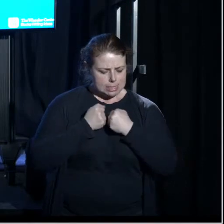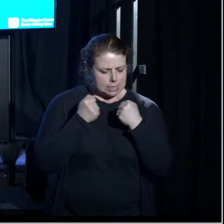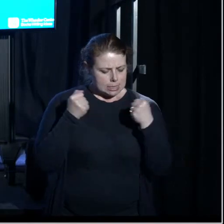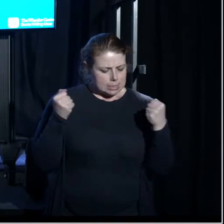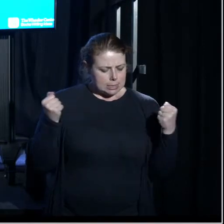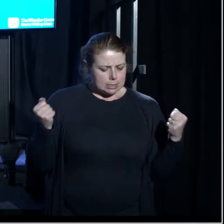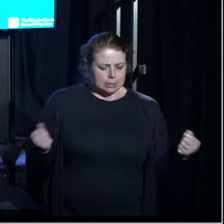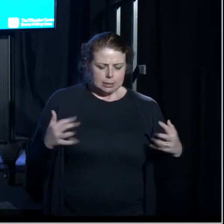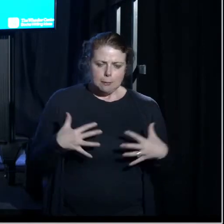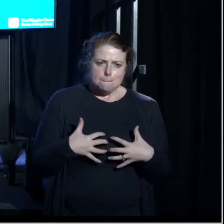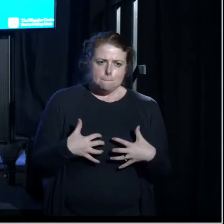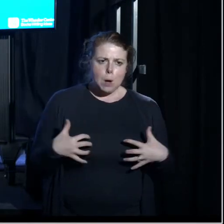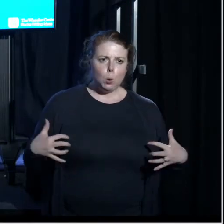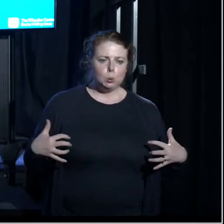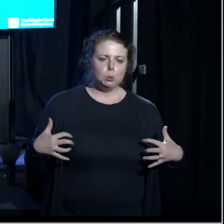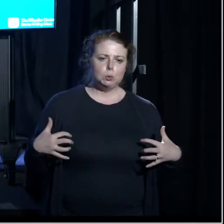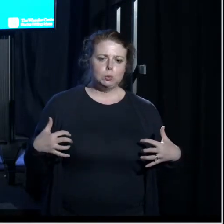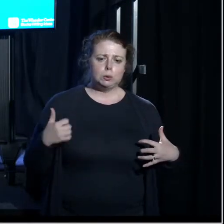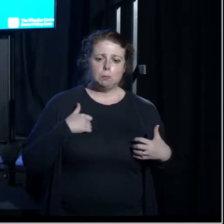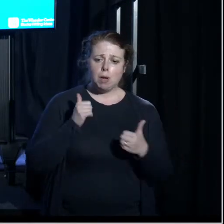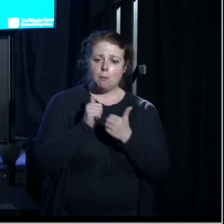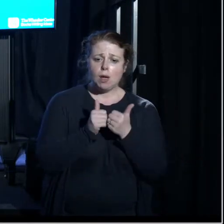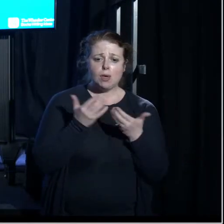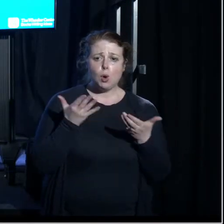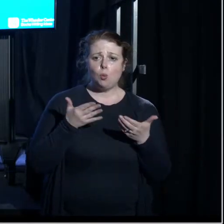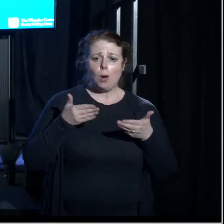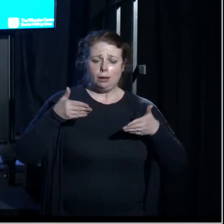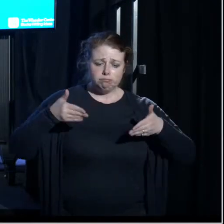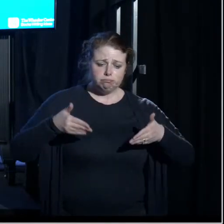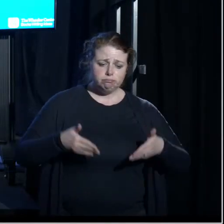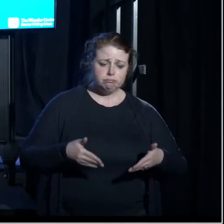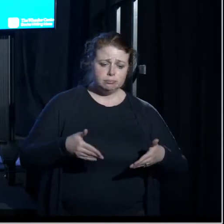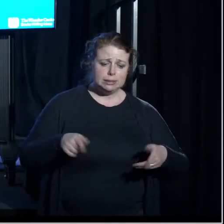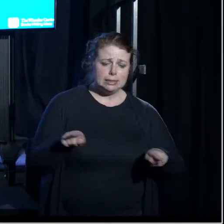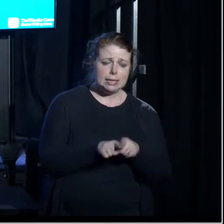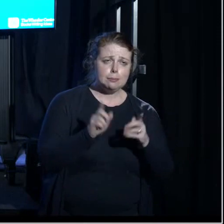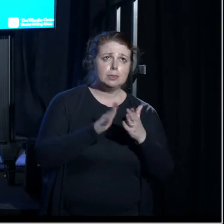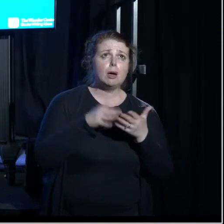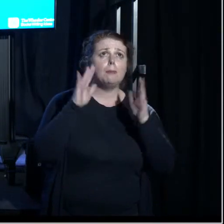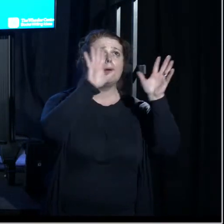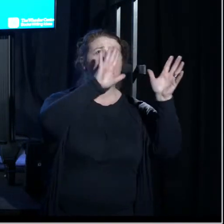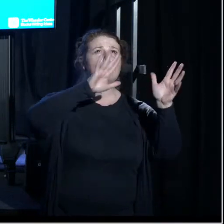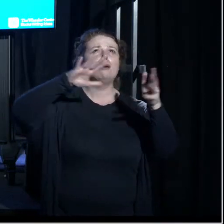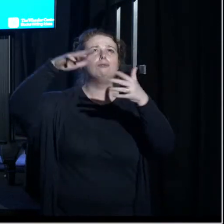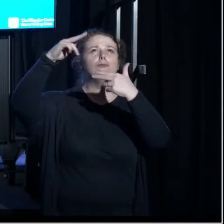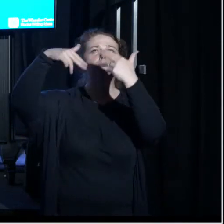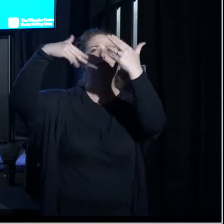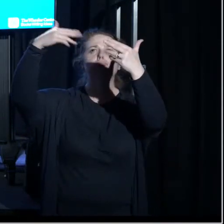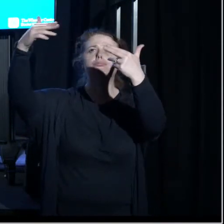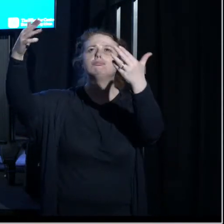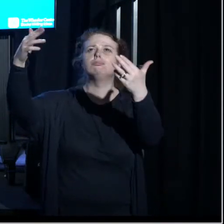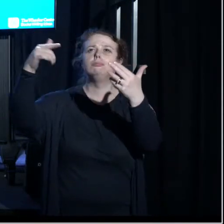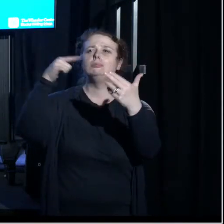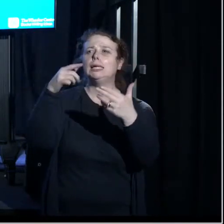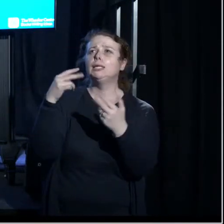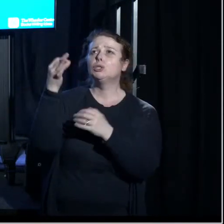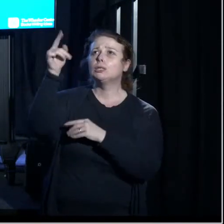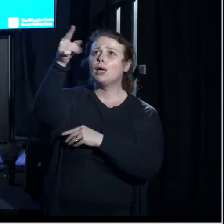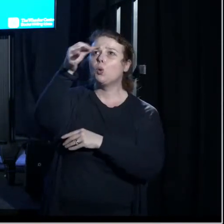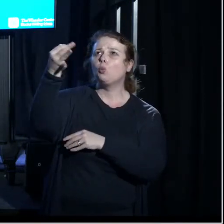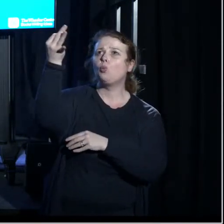me. My brother lies in clay and floats with air. He is waiting for a sign of bravery from